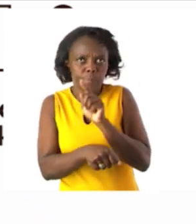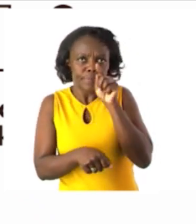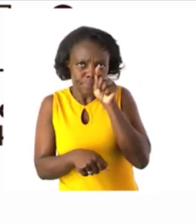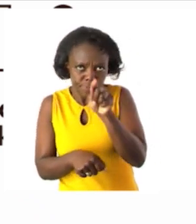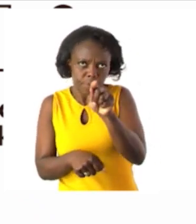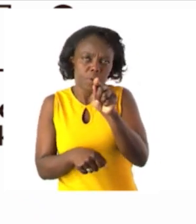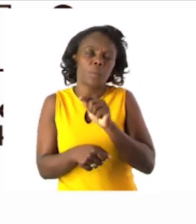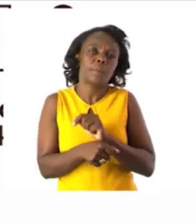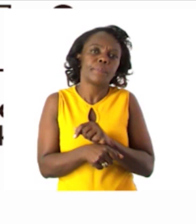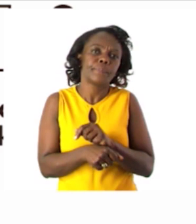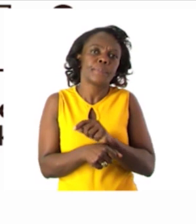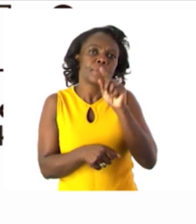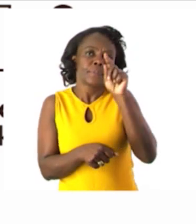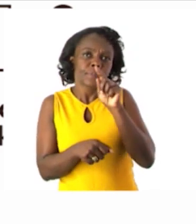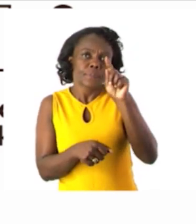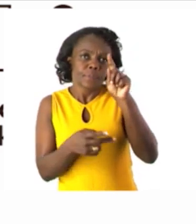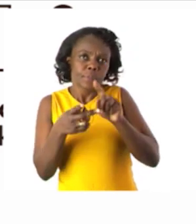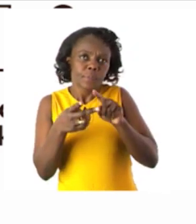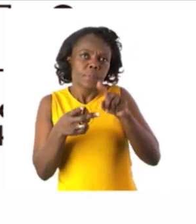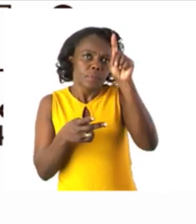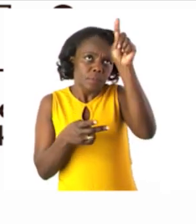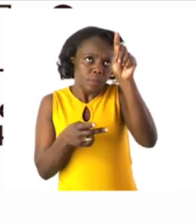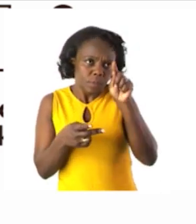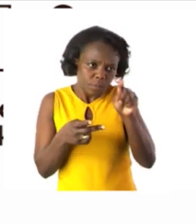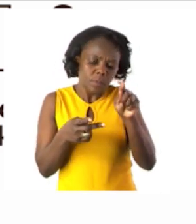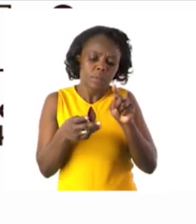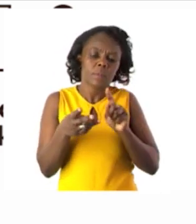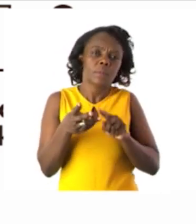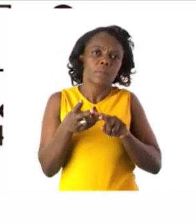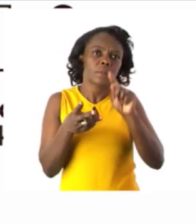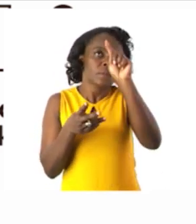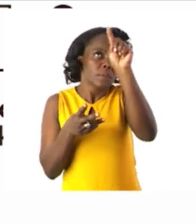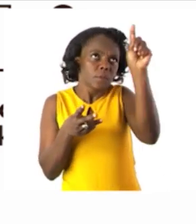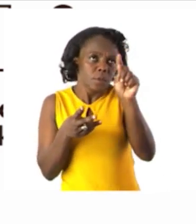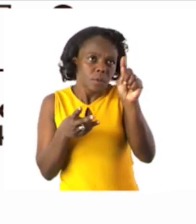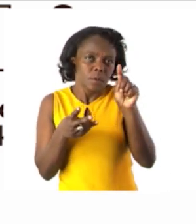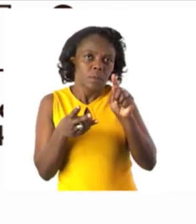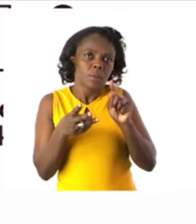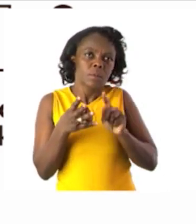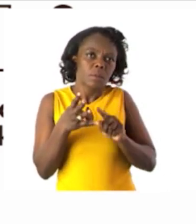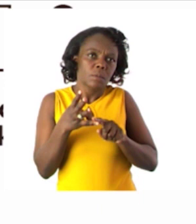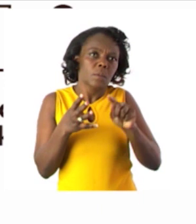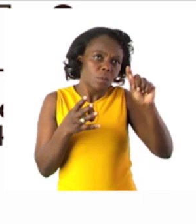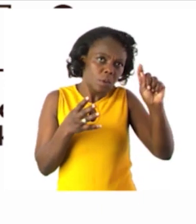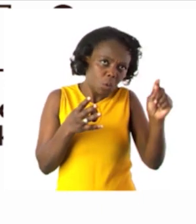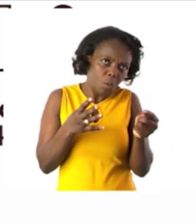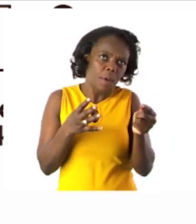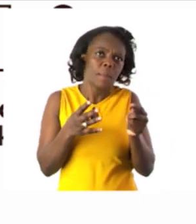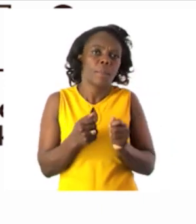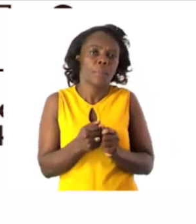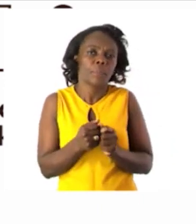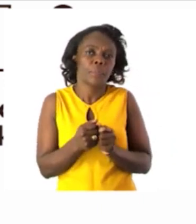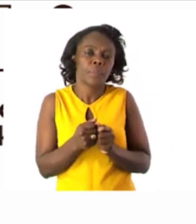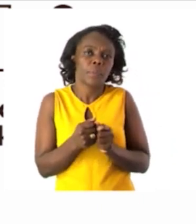starts, exclamation, question mark, and a comma. Now we want to use these ones in our